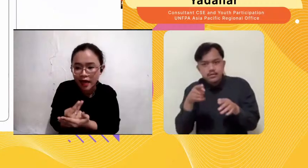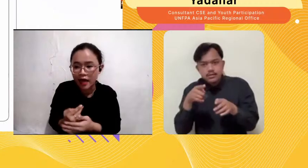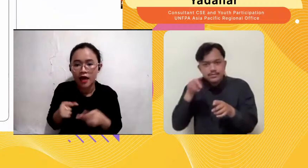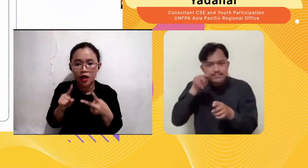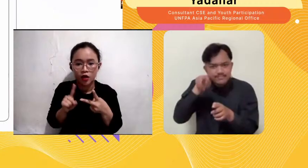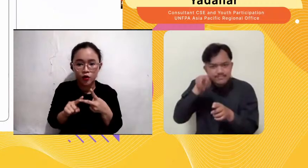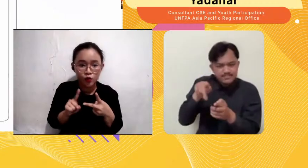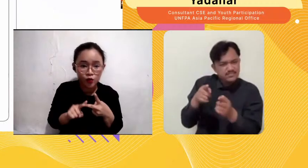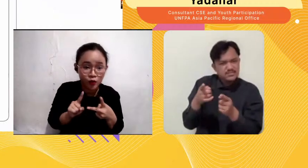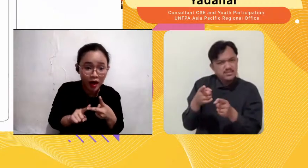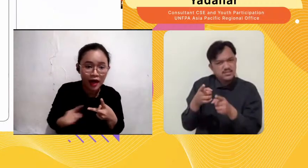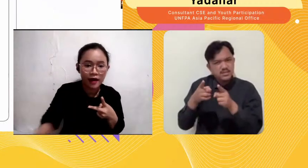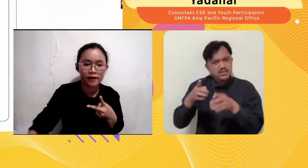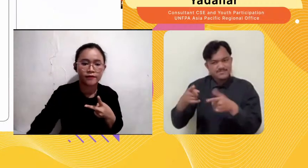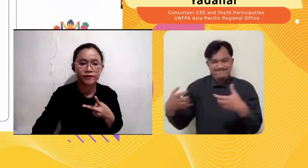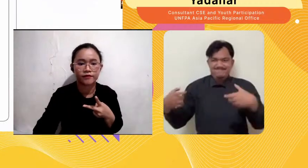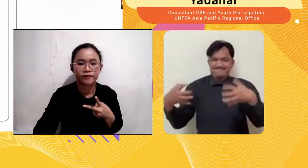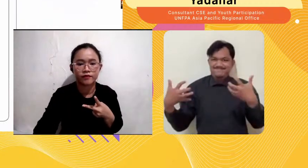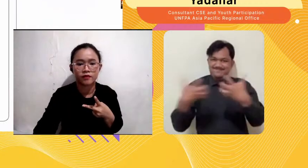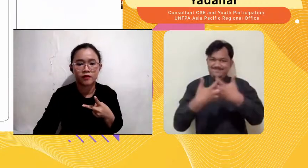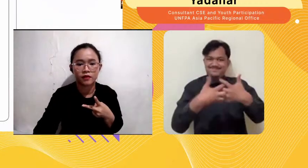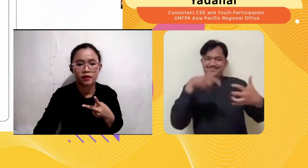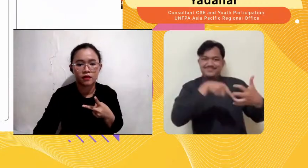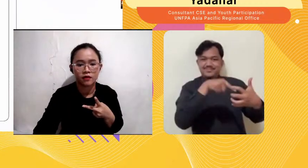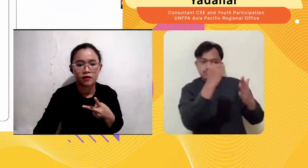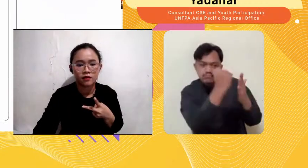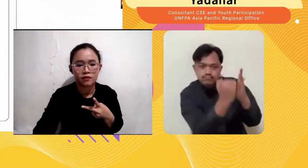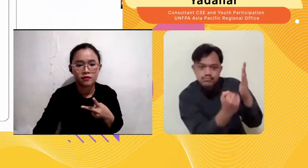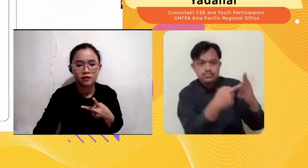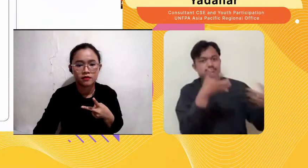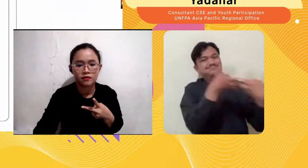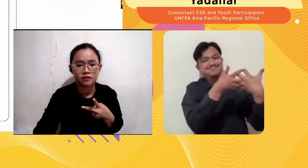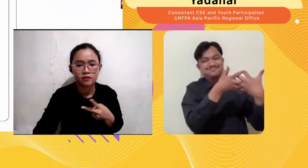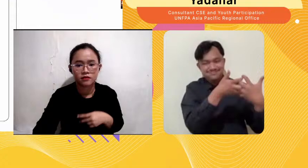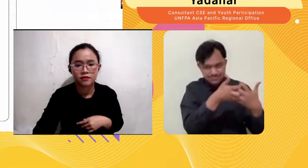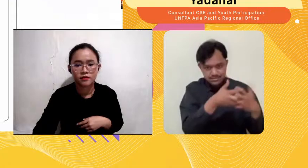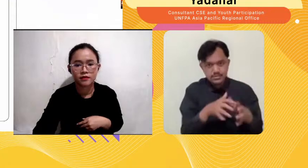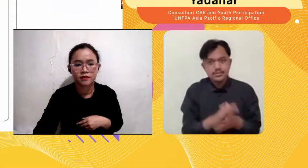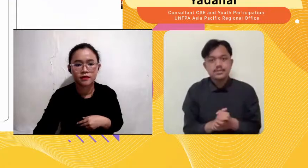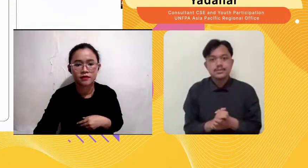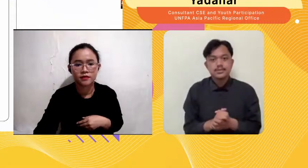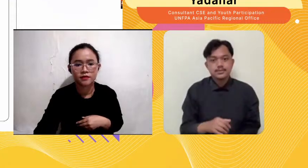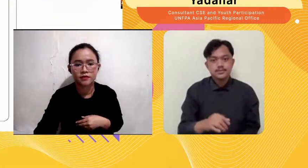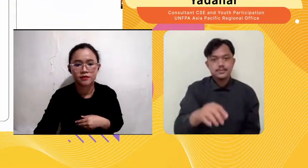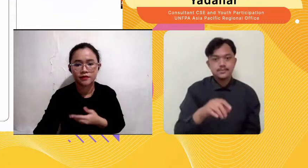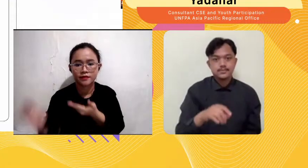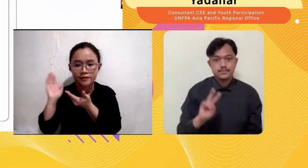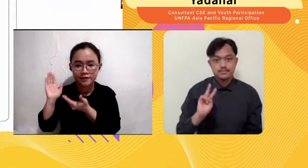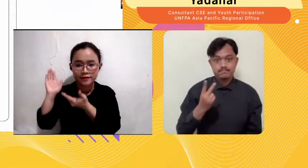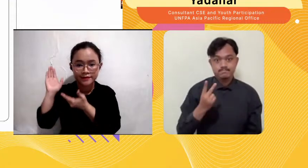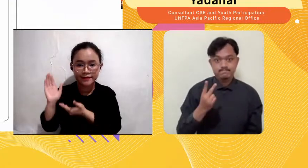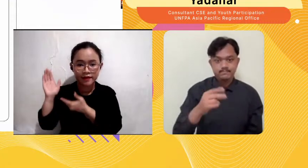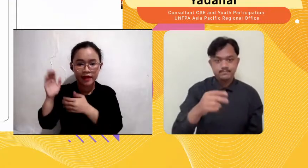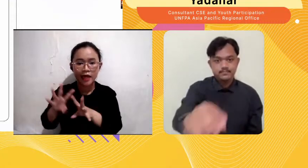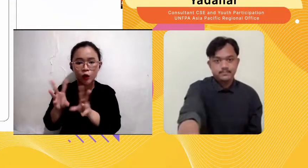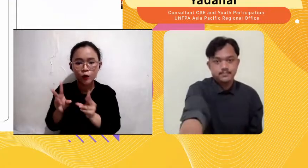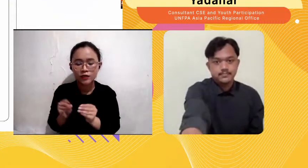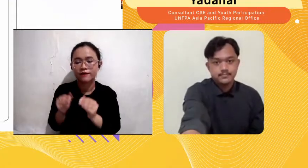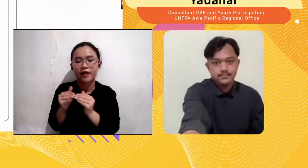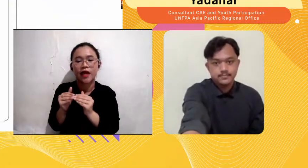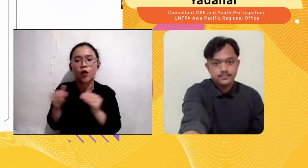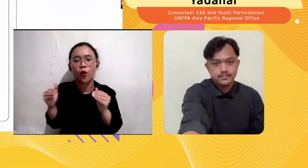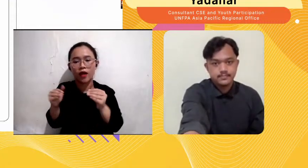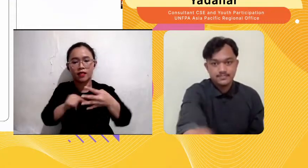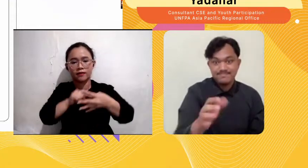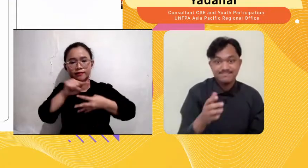comprehensive, relevant, and use. And then the fourth component is about the diversity, inclusion, and equity. So I will go